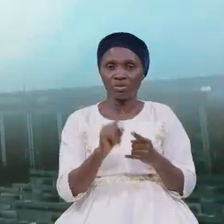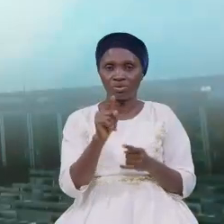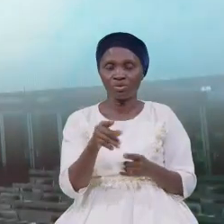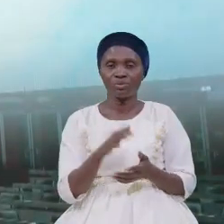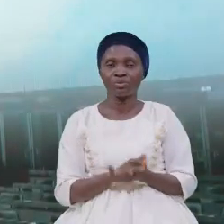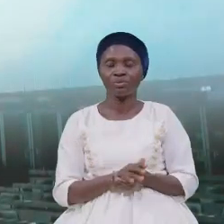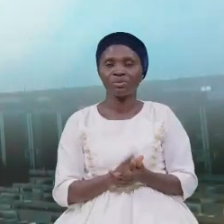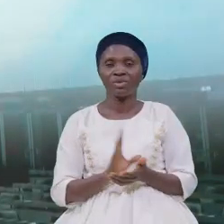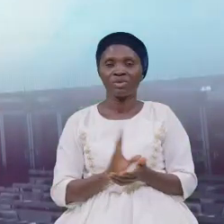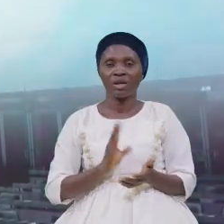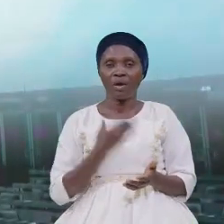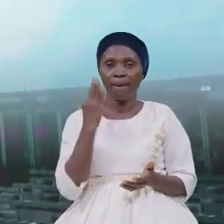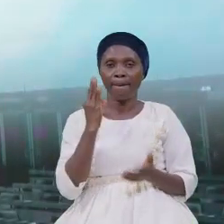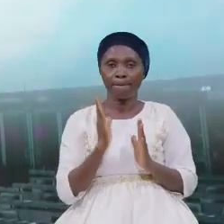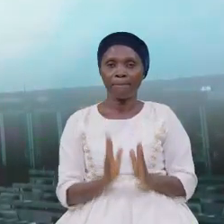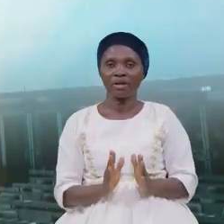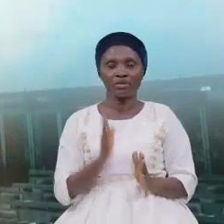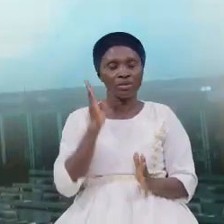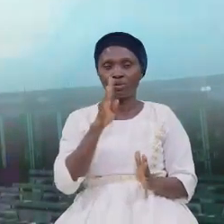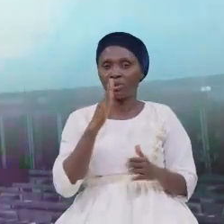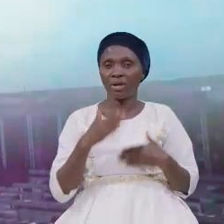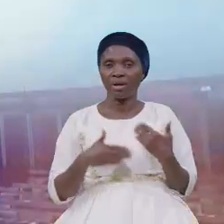to have you join this special banquet.